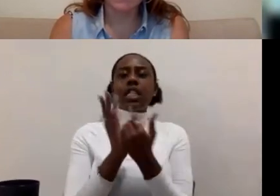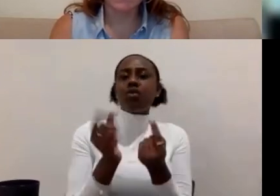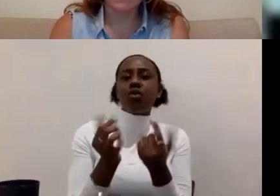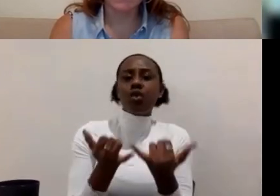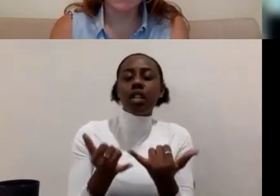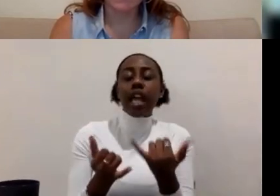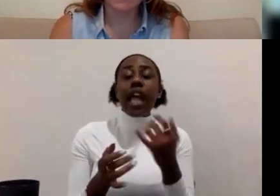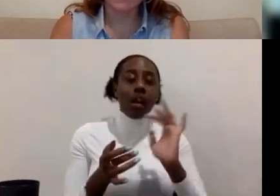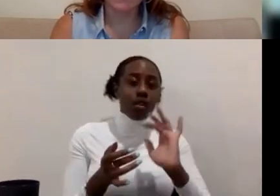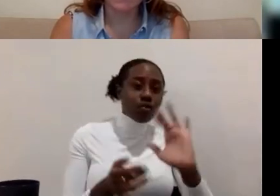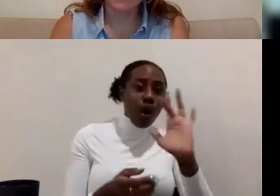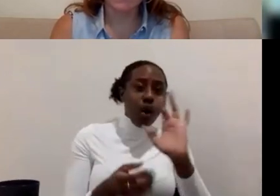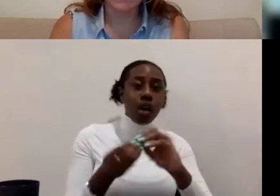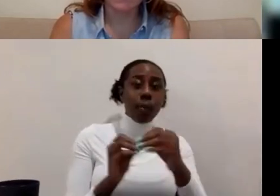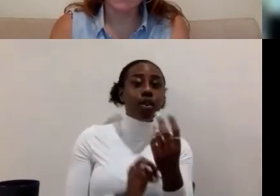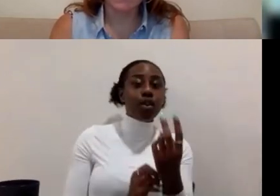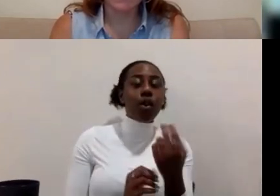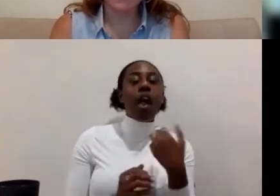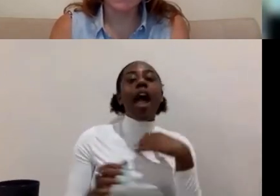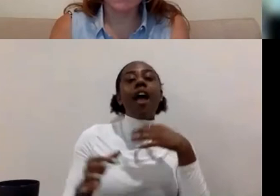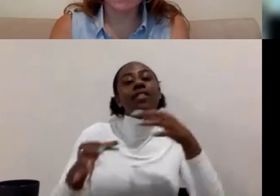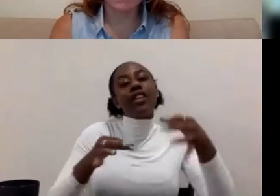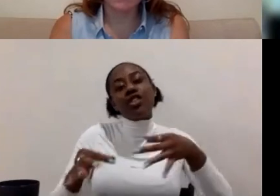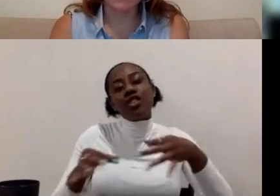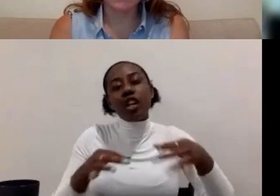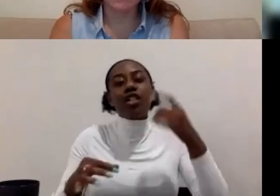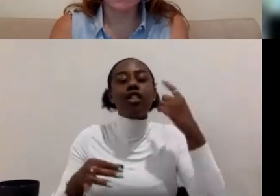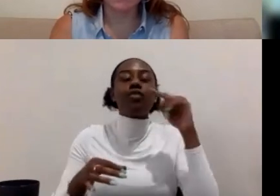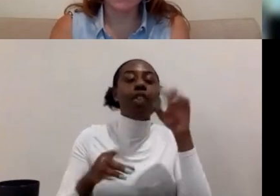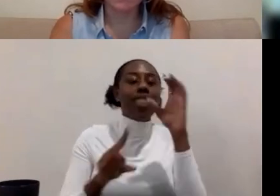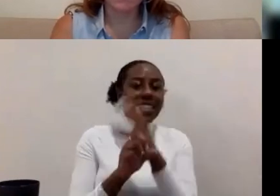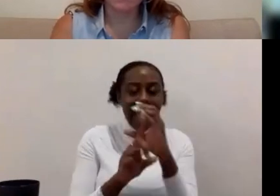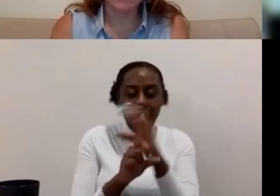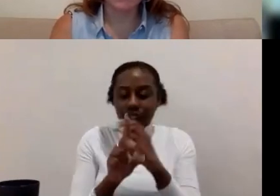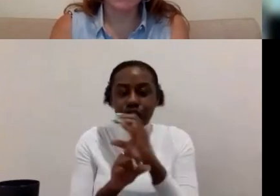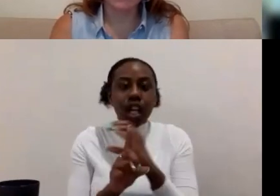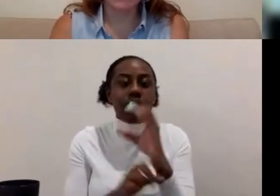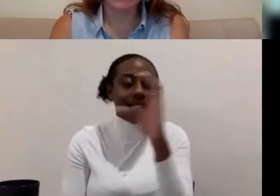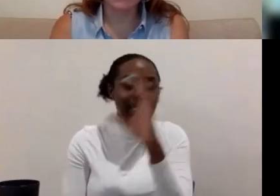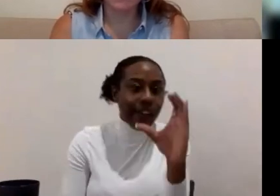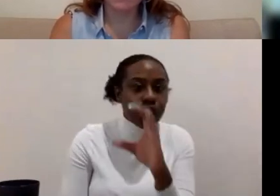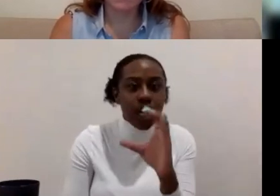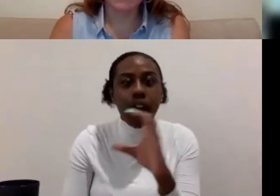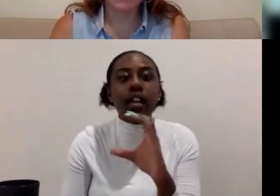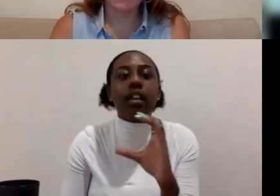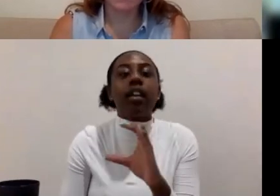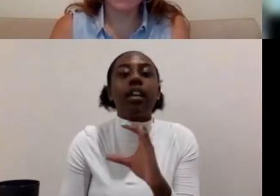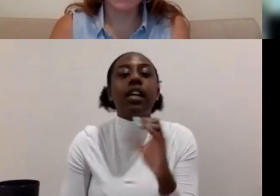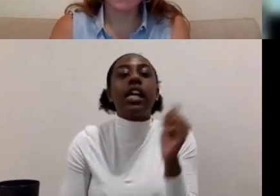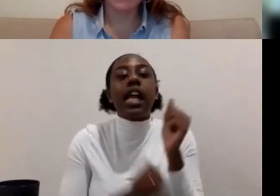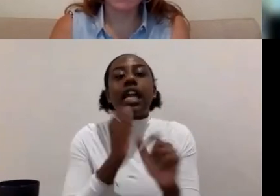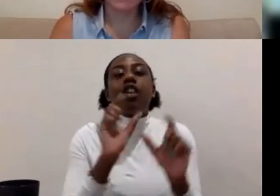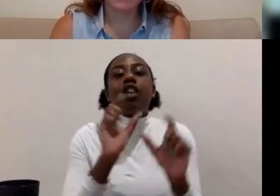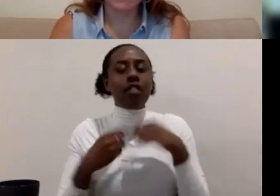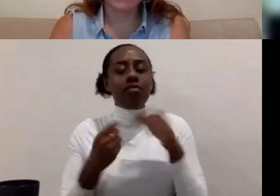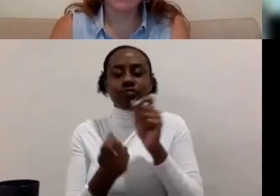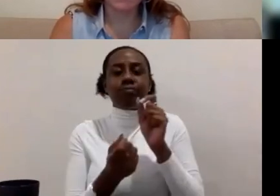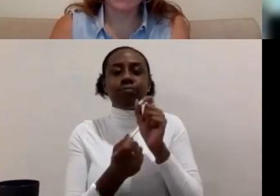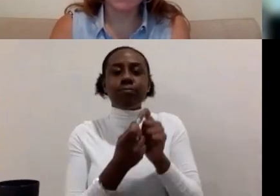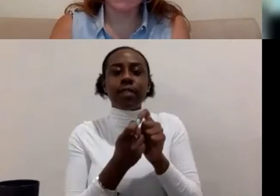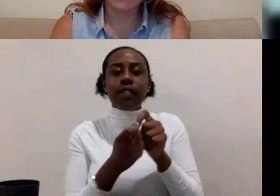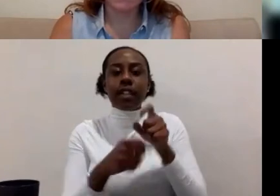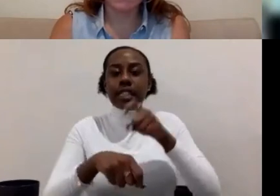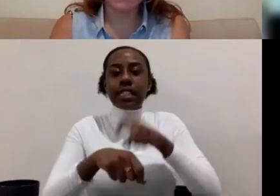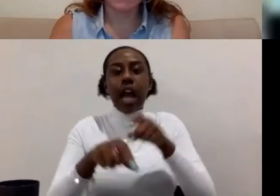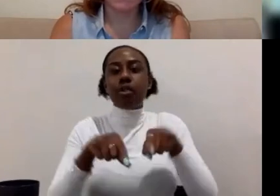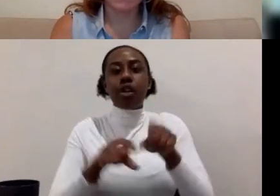two, it's the instructions for the scavenger hunt. Each group has a specific point in history that